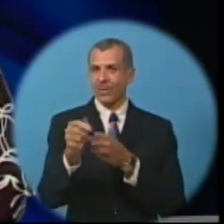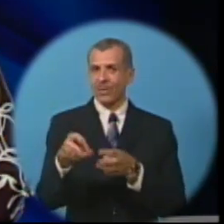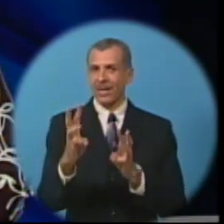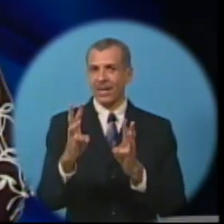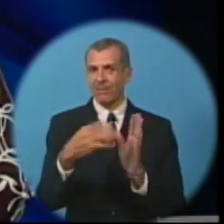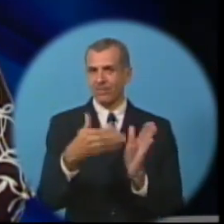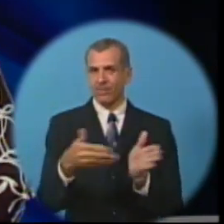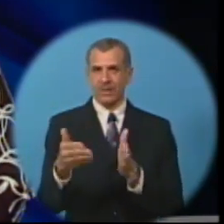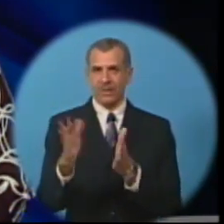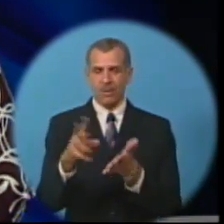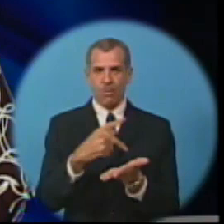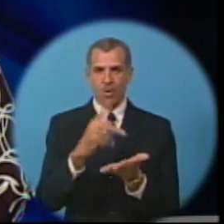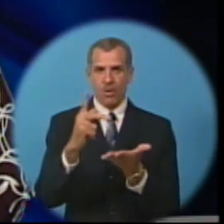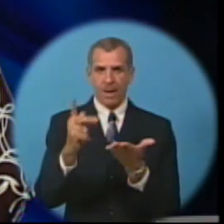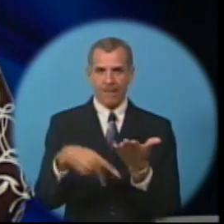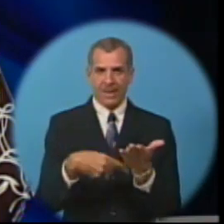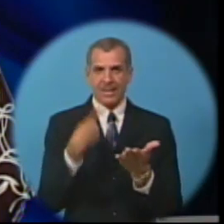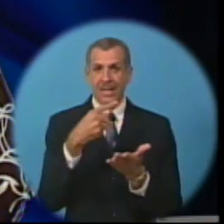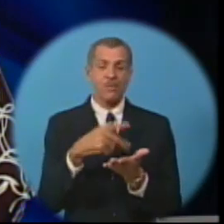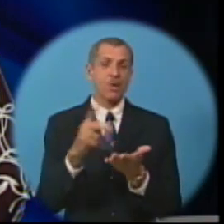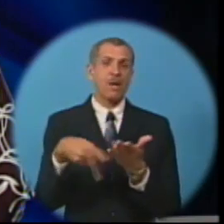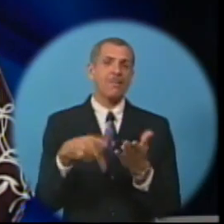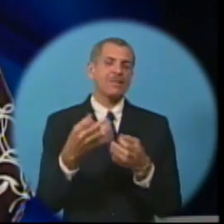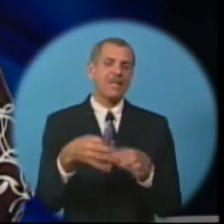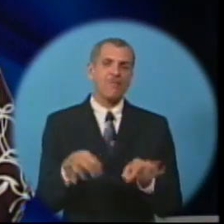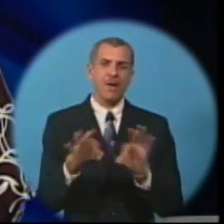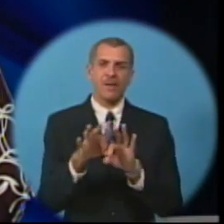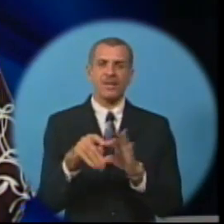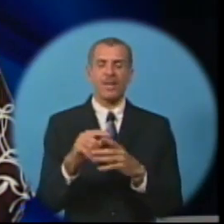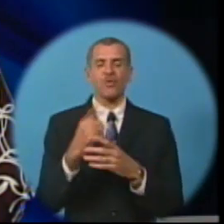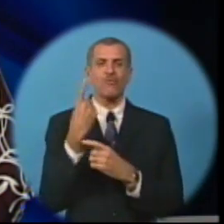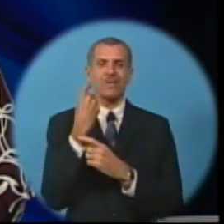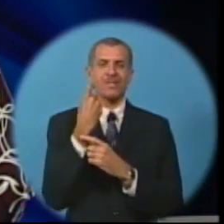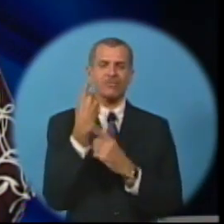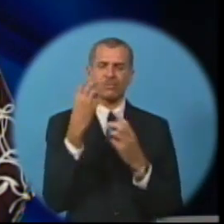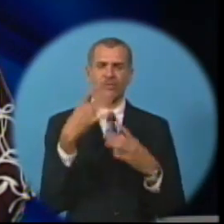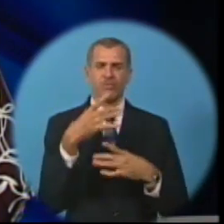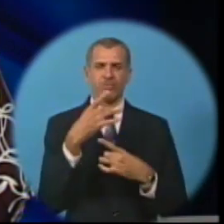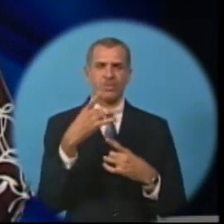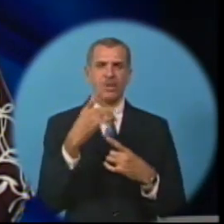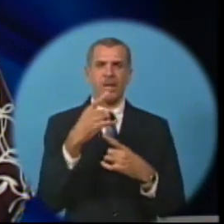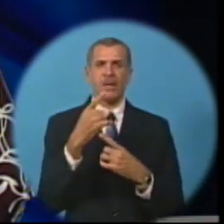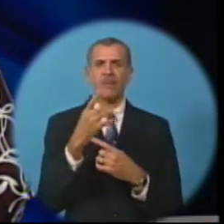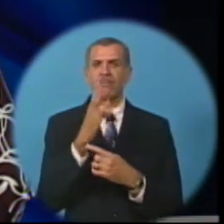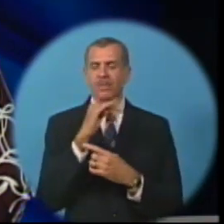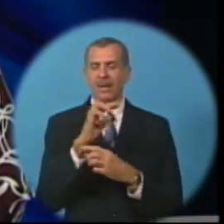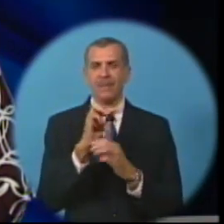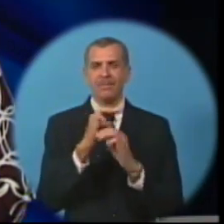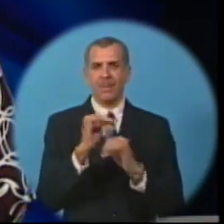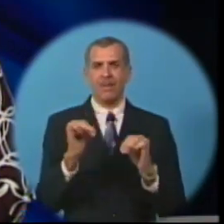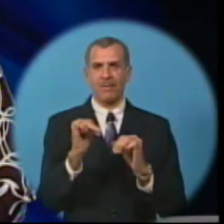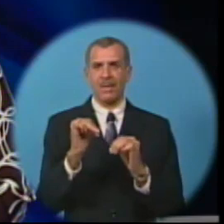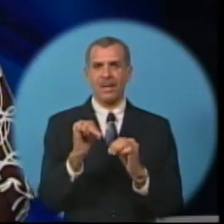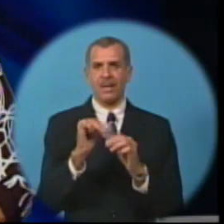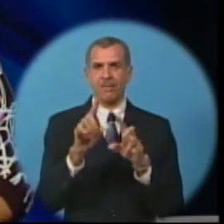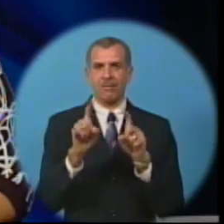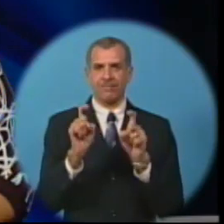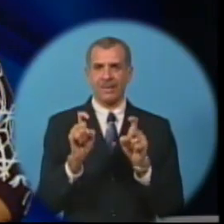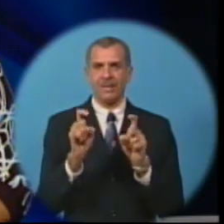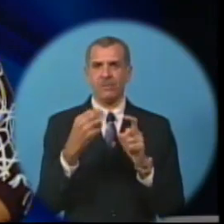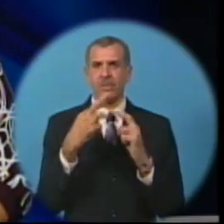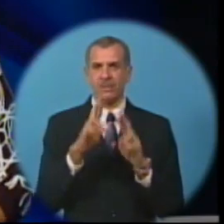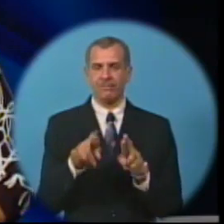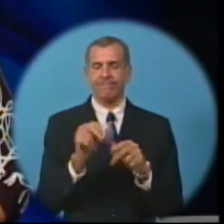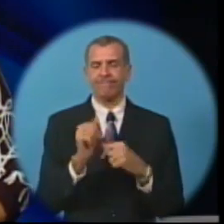enrollment to the program. He says the program is important given the recent concerns raised about poor mathematics performances. Based